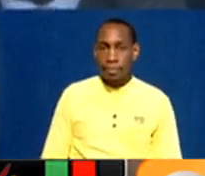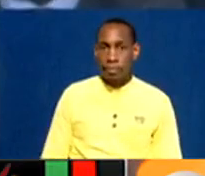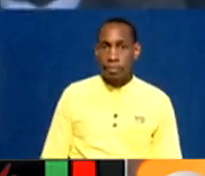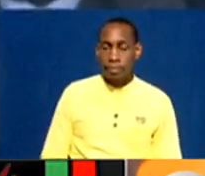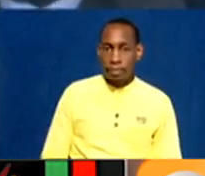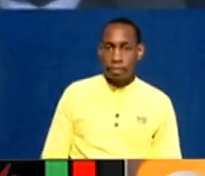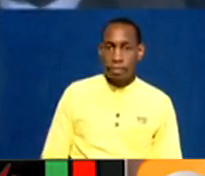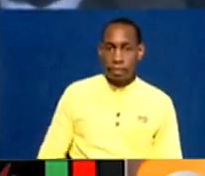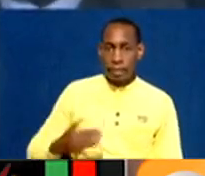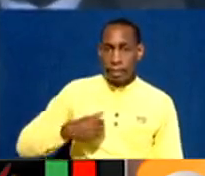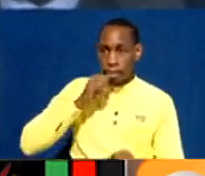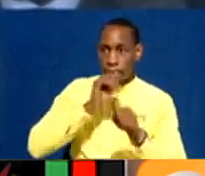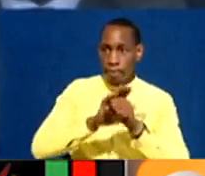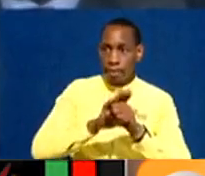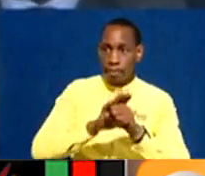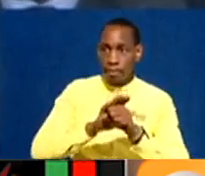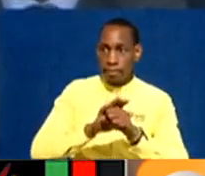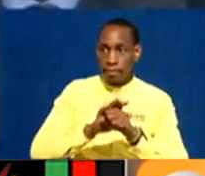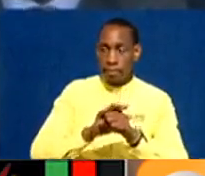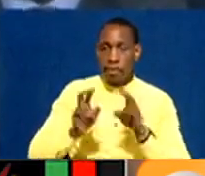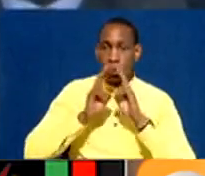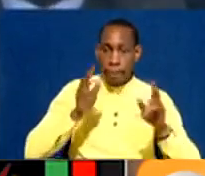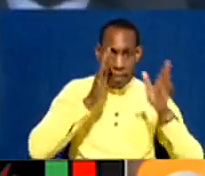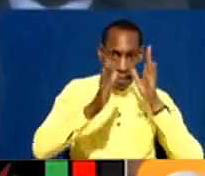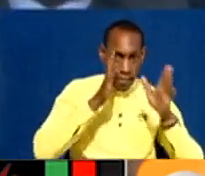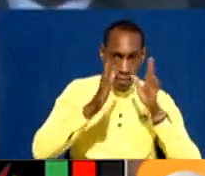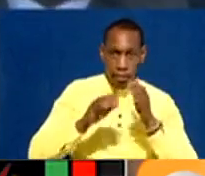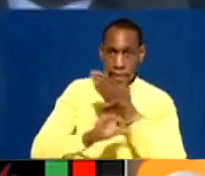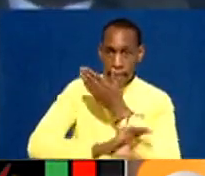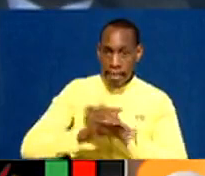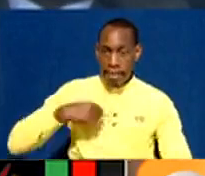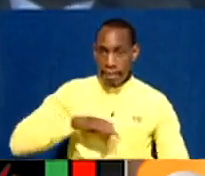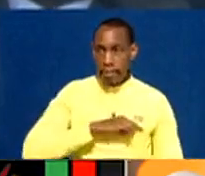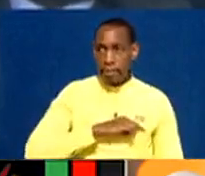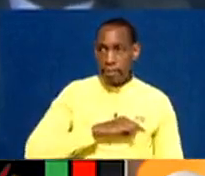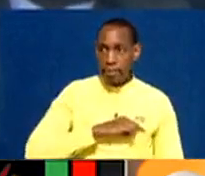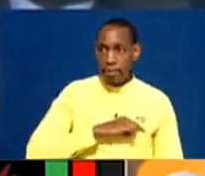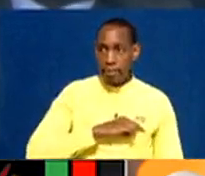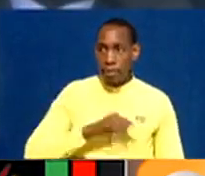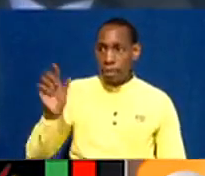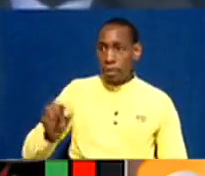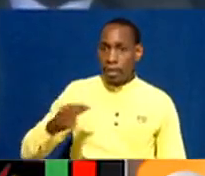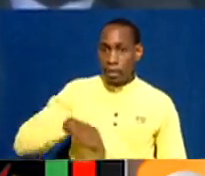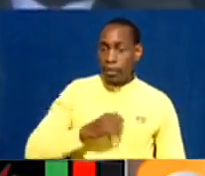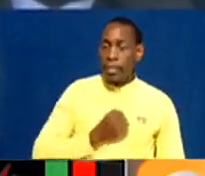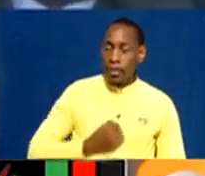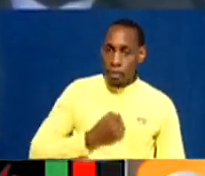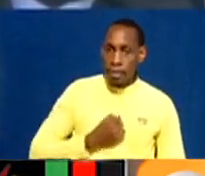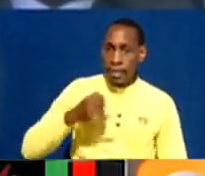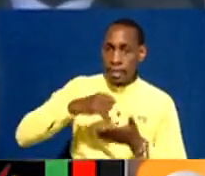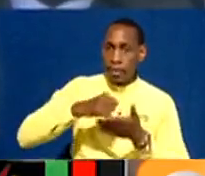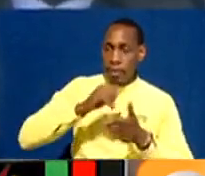i commit on the peace initiatives in our country in our region sorry